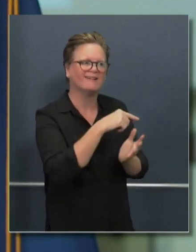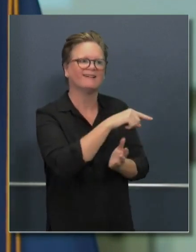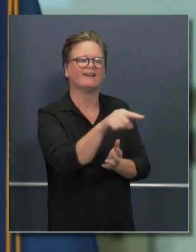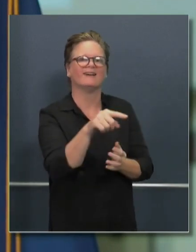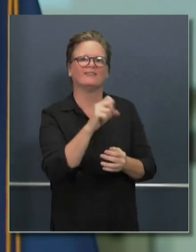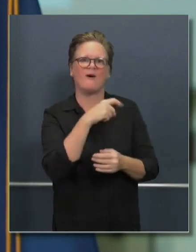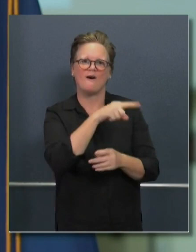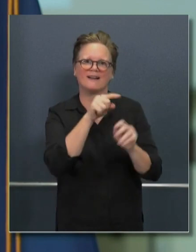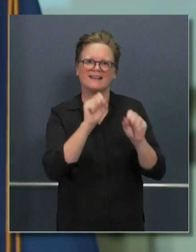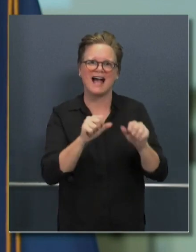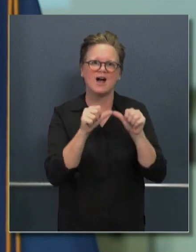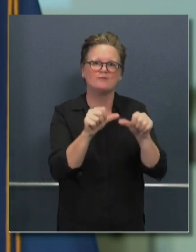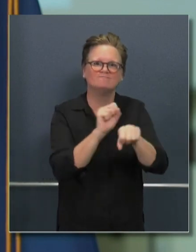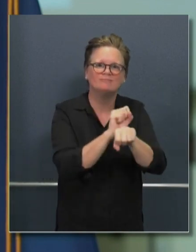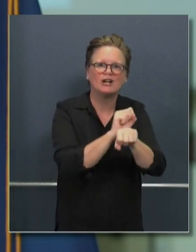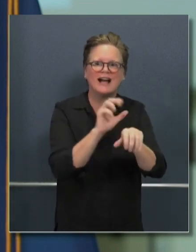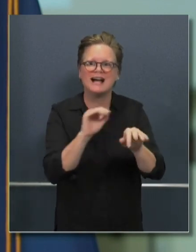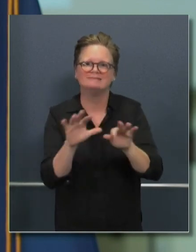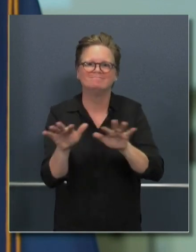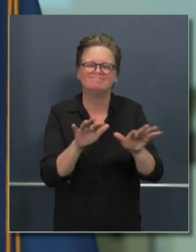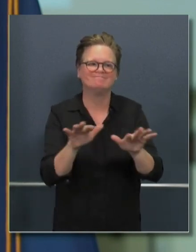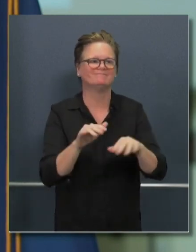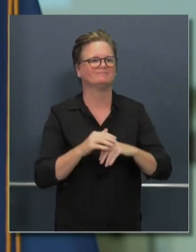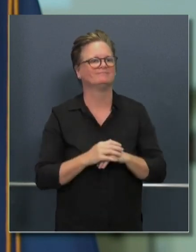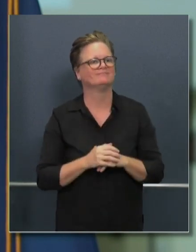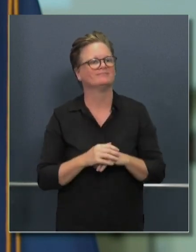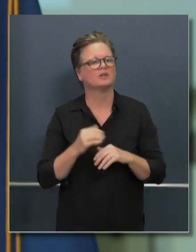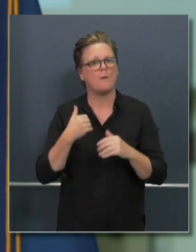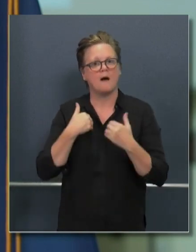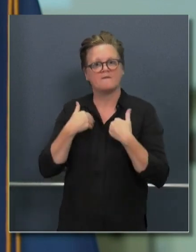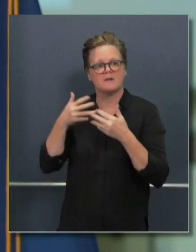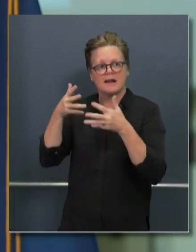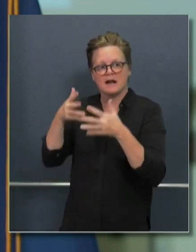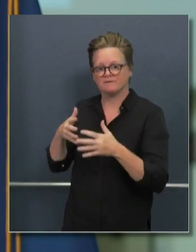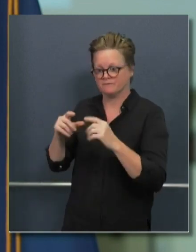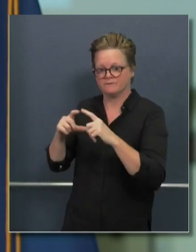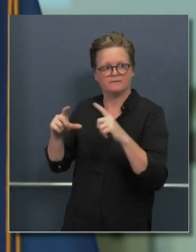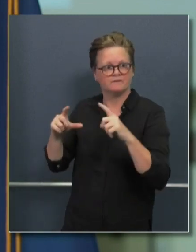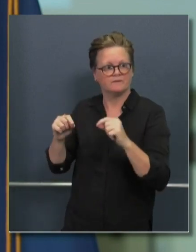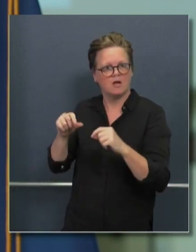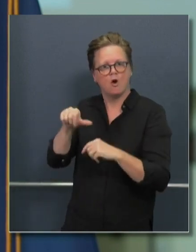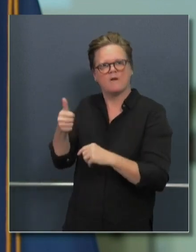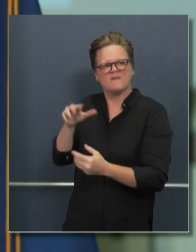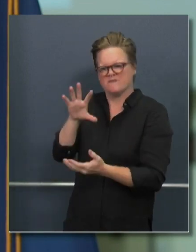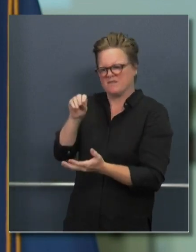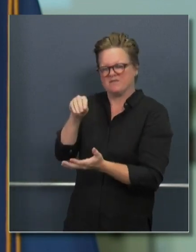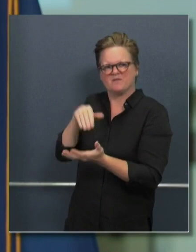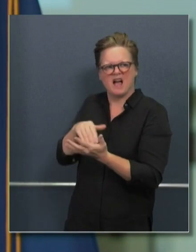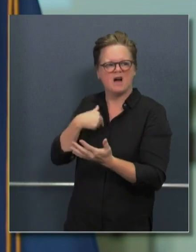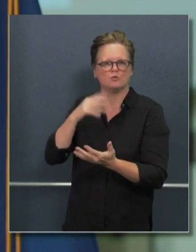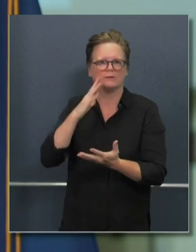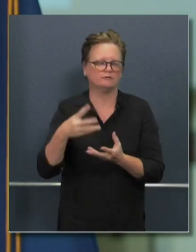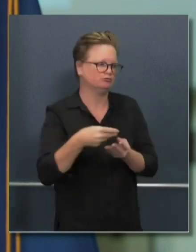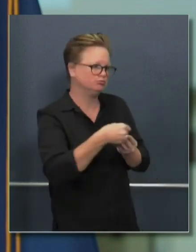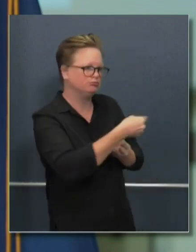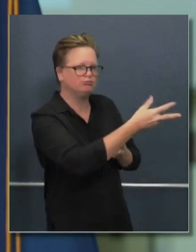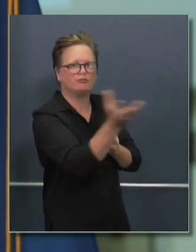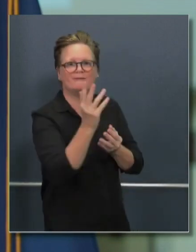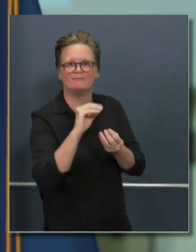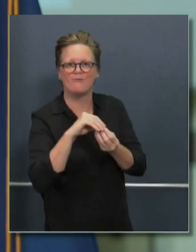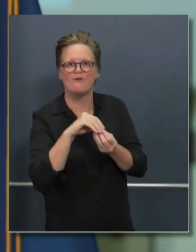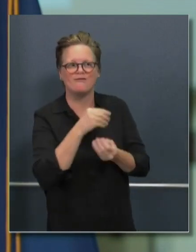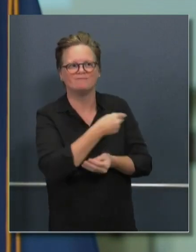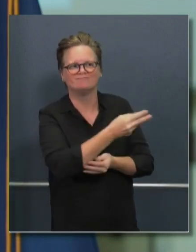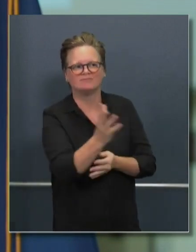that all the remaining cards are going out this week. And we just want to extend, as always, our deepest